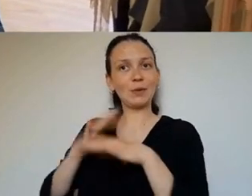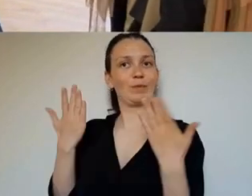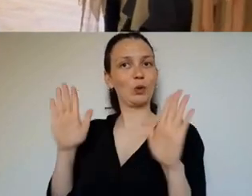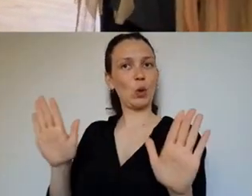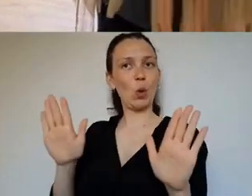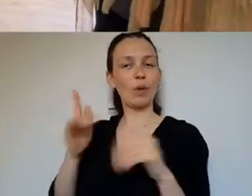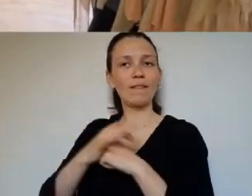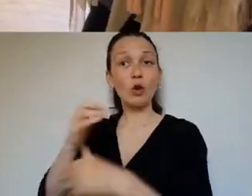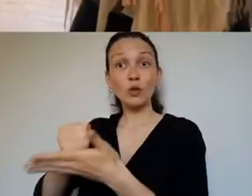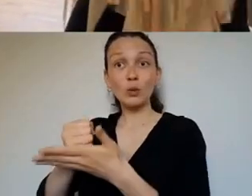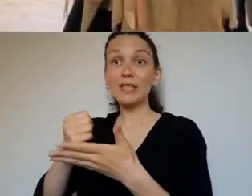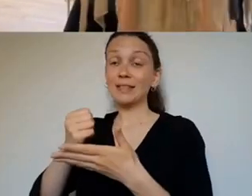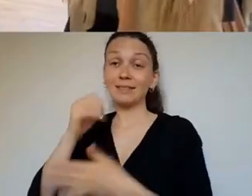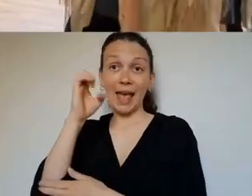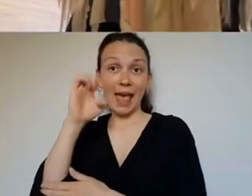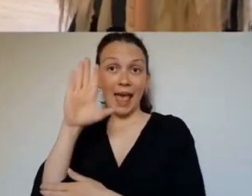movement to progress the scene.